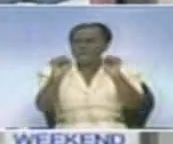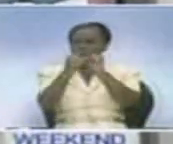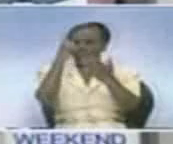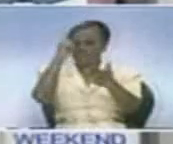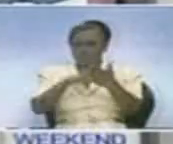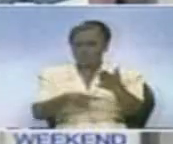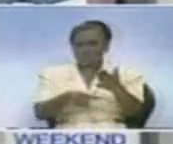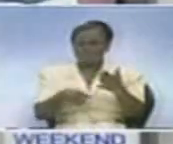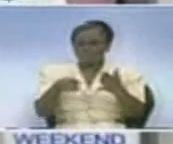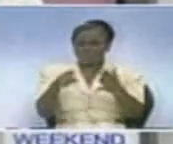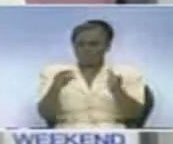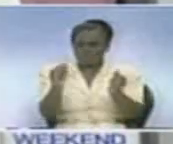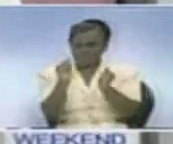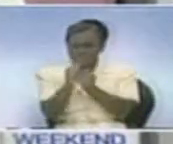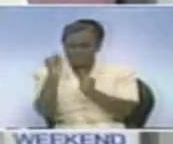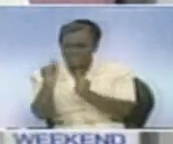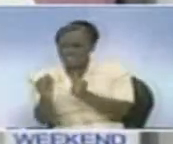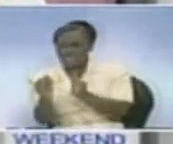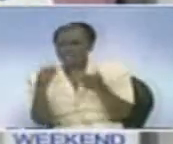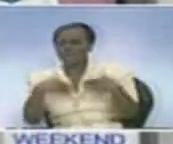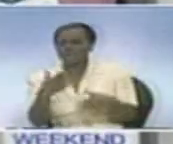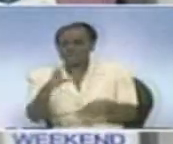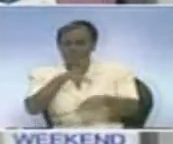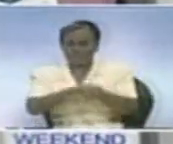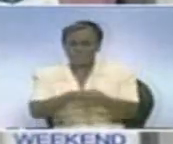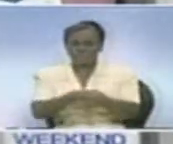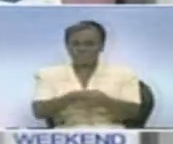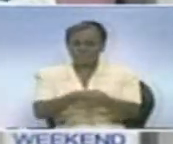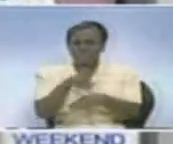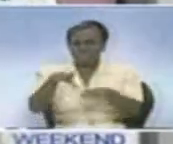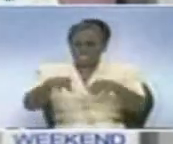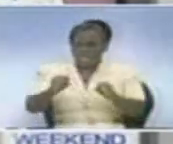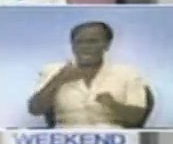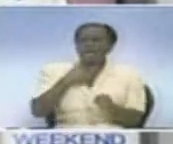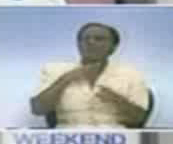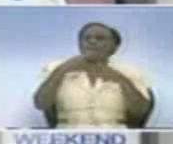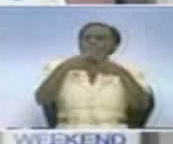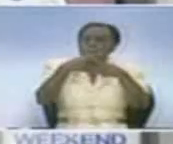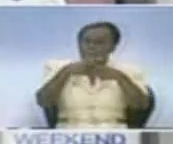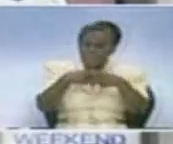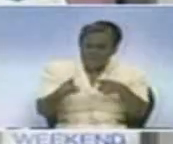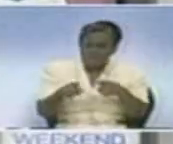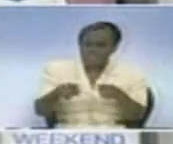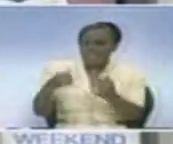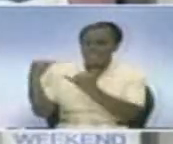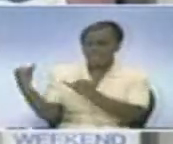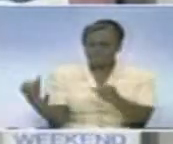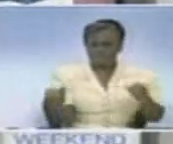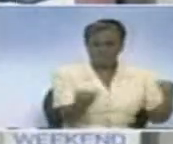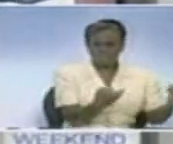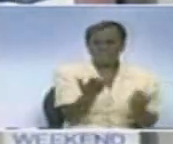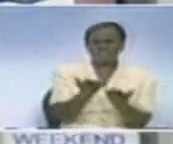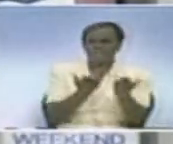that cluster of about 50, even in your own estate. You have your chairman, but you now invite the